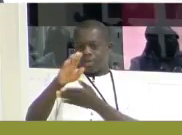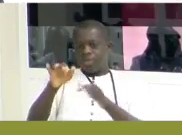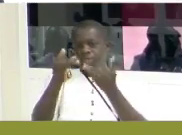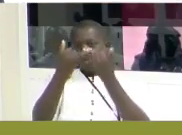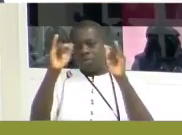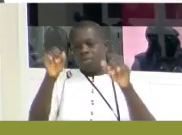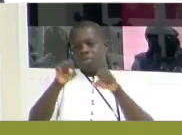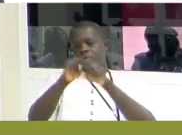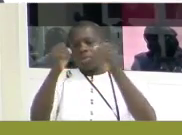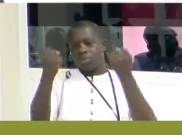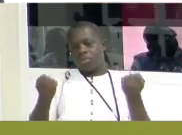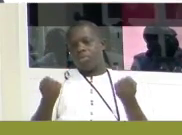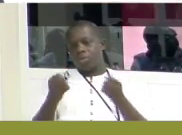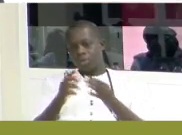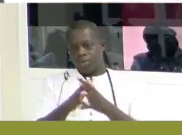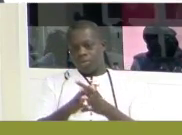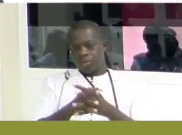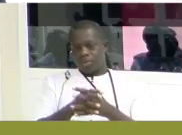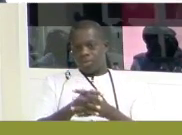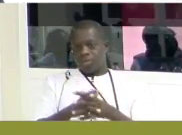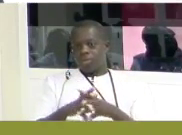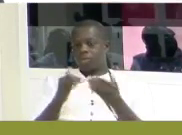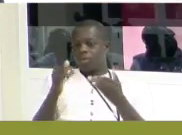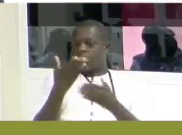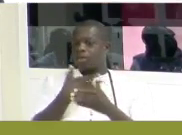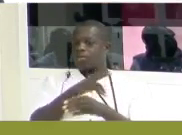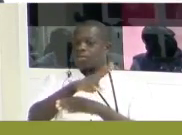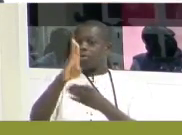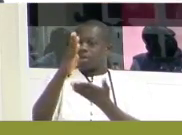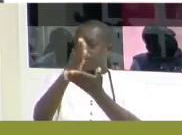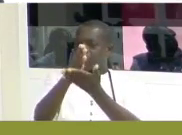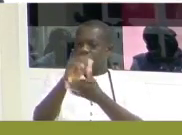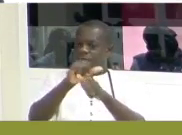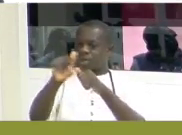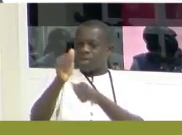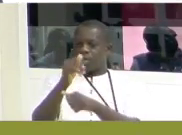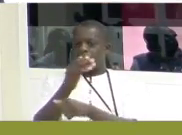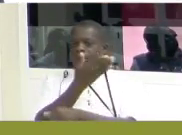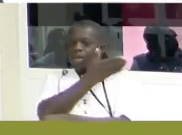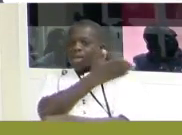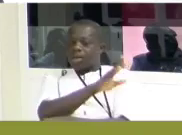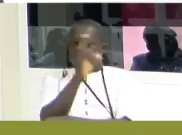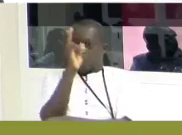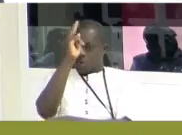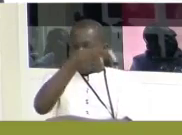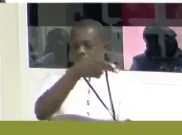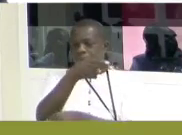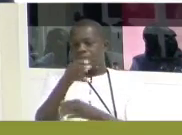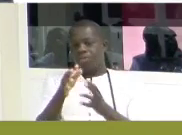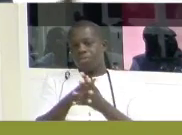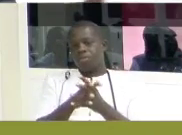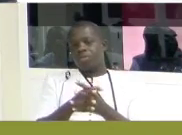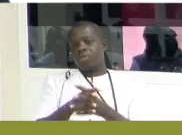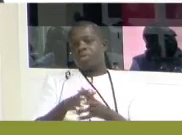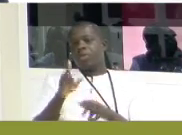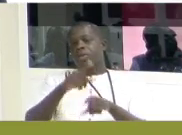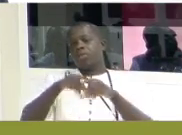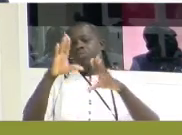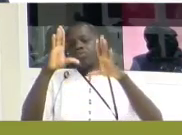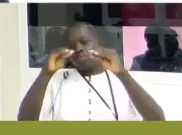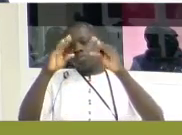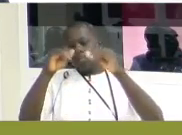since there is no evidence for now, let's allow him to go home. That's what they recommended. As they were talking about this